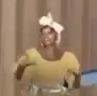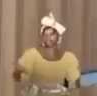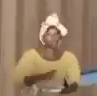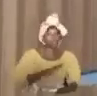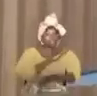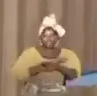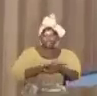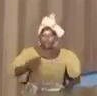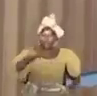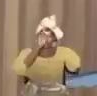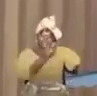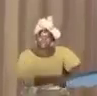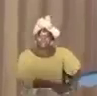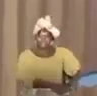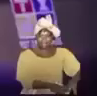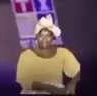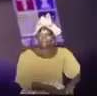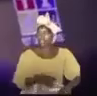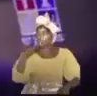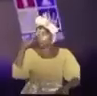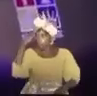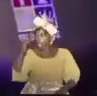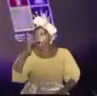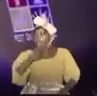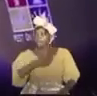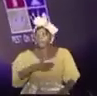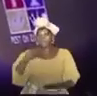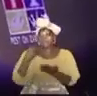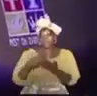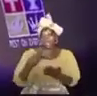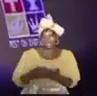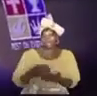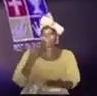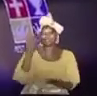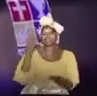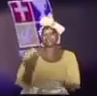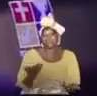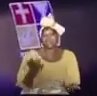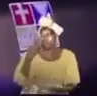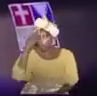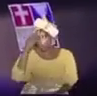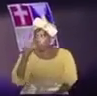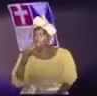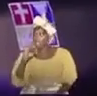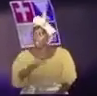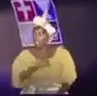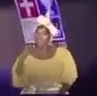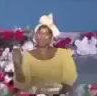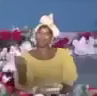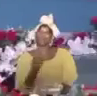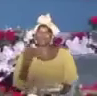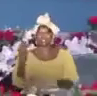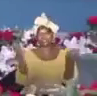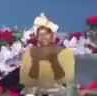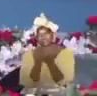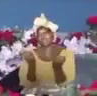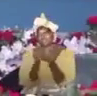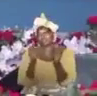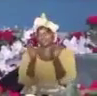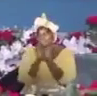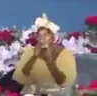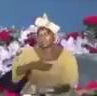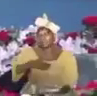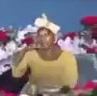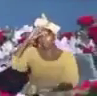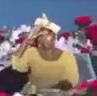and wait for things to happen. Why is my finance like this? Why am I always fighting with my husband?